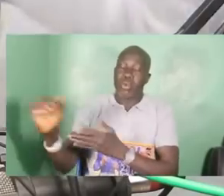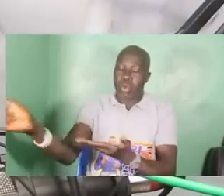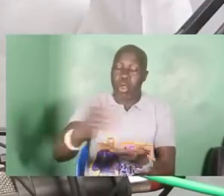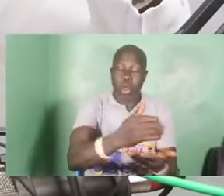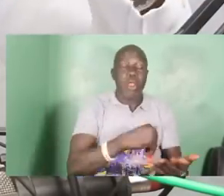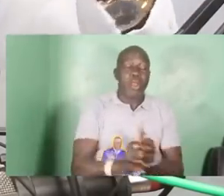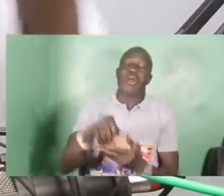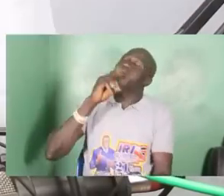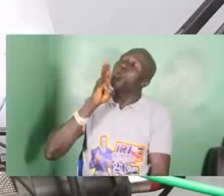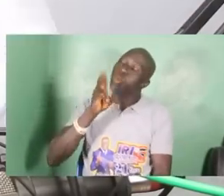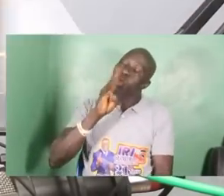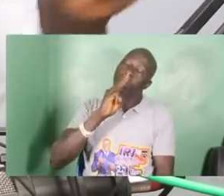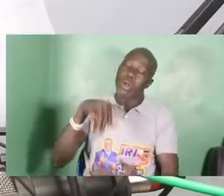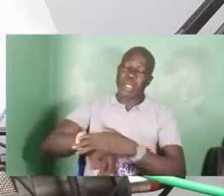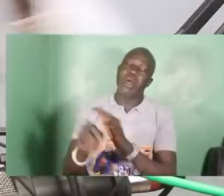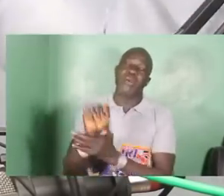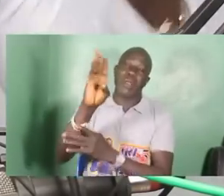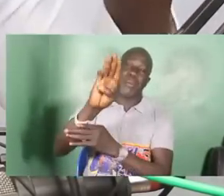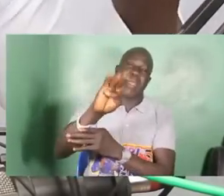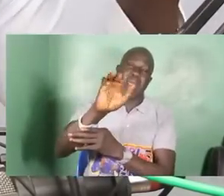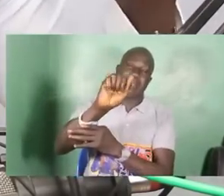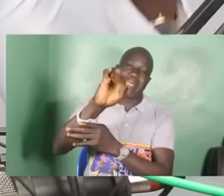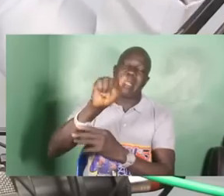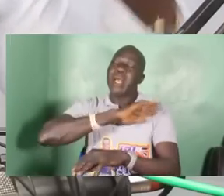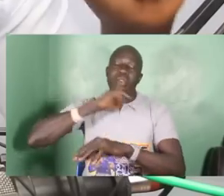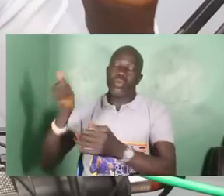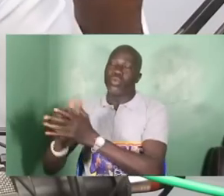Bethsaida. Everybody would say their Bethsaida.